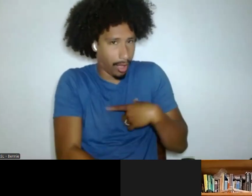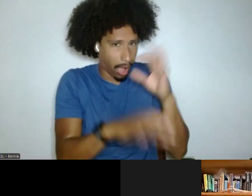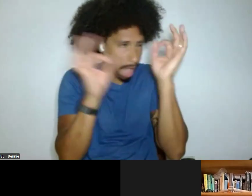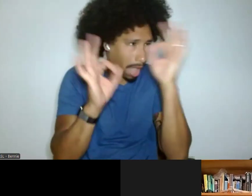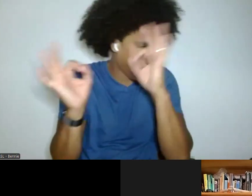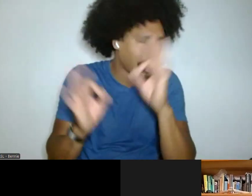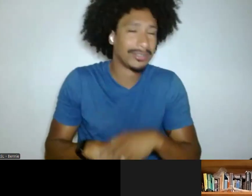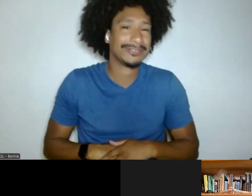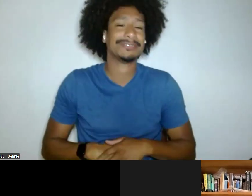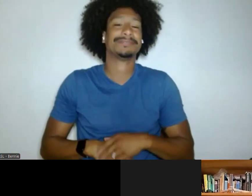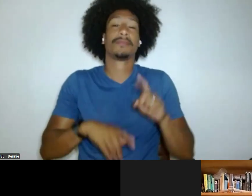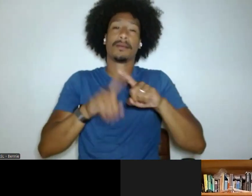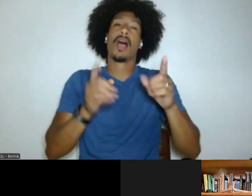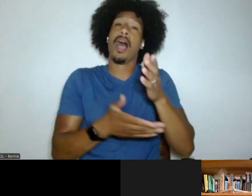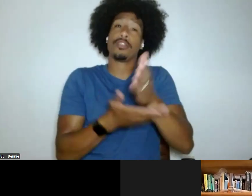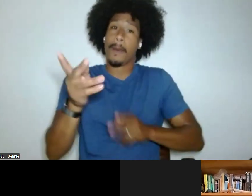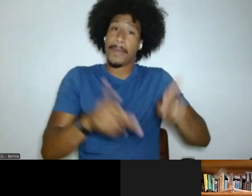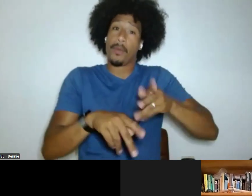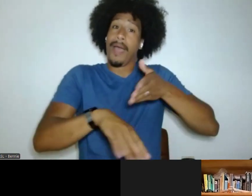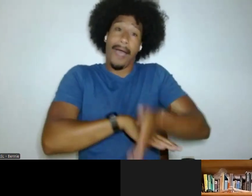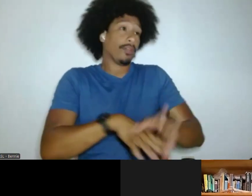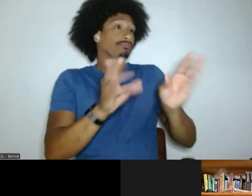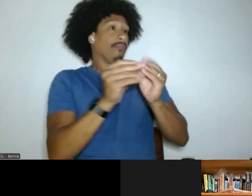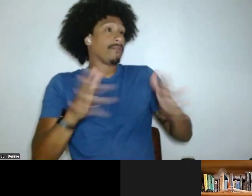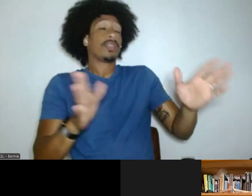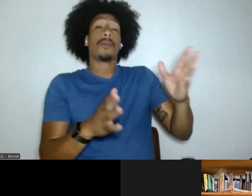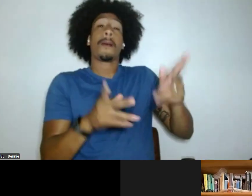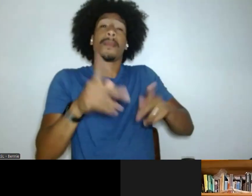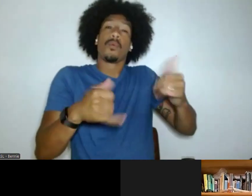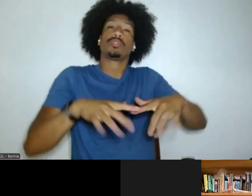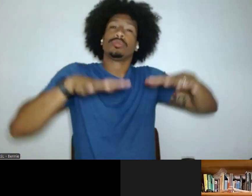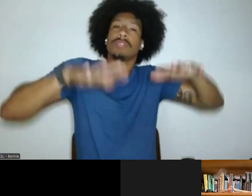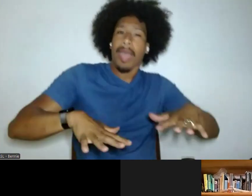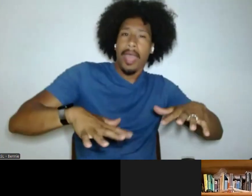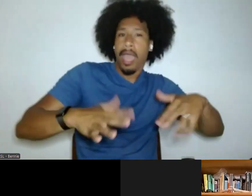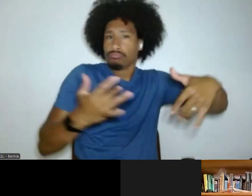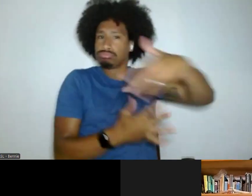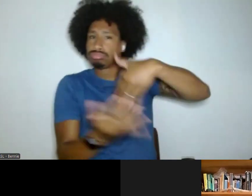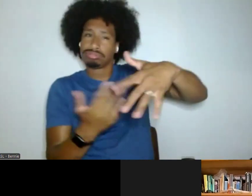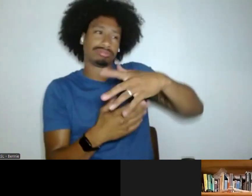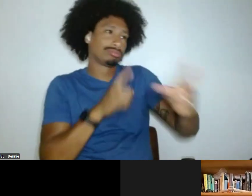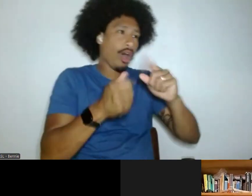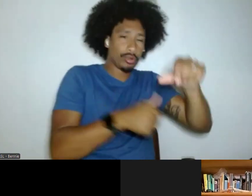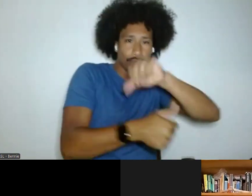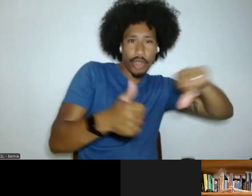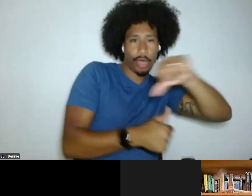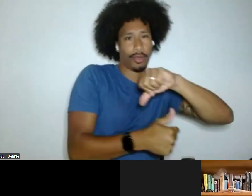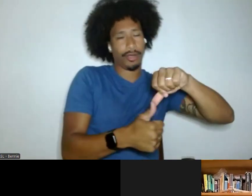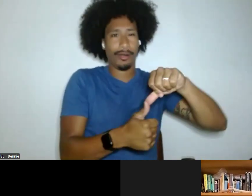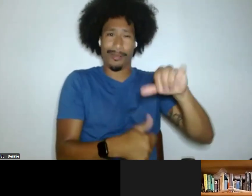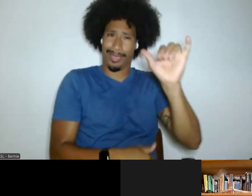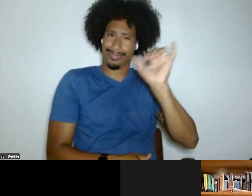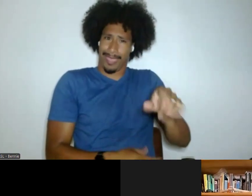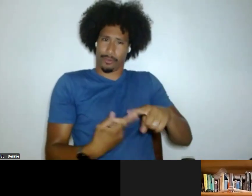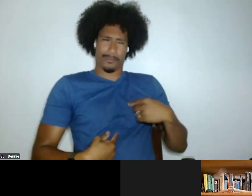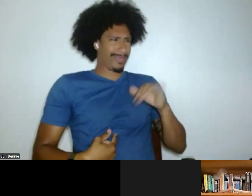we always have people who want to linger and just talk to each other after, right? To me, that's a success. Even if the research consulting part wasn't a complete